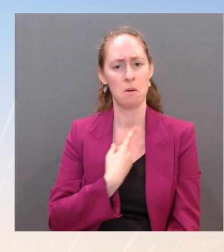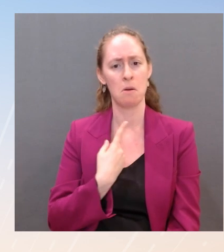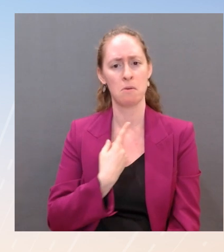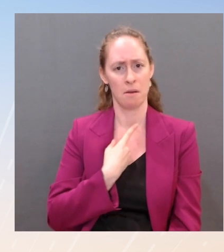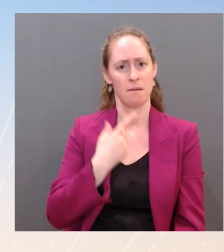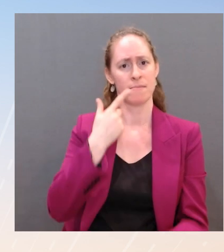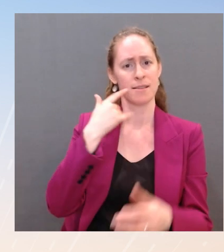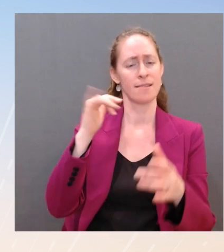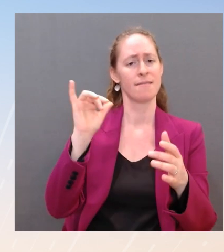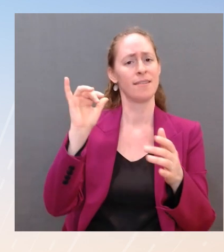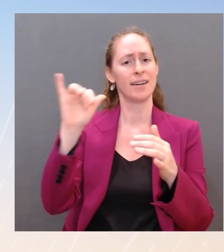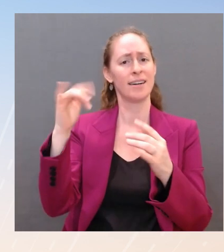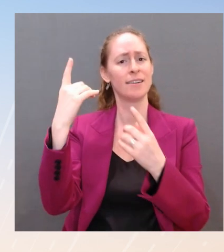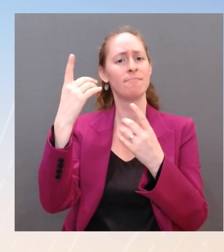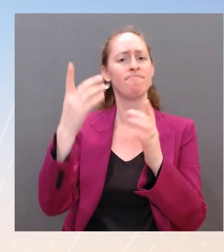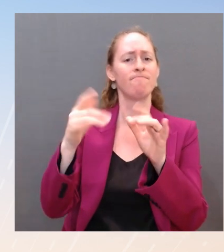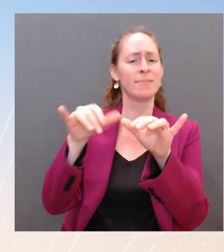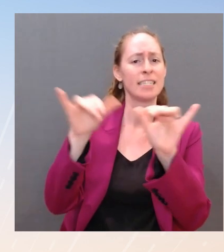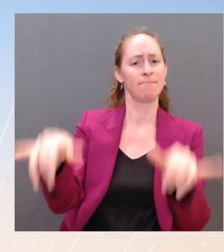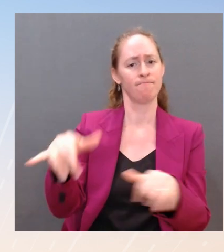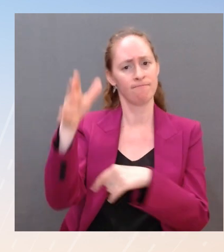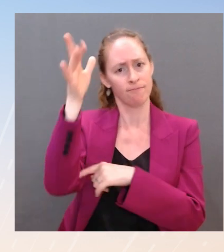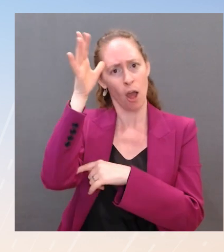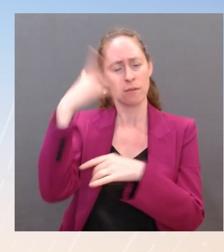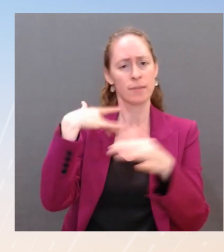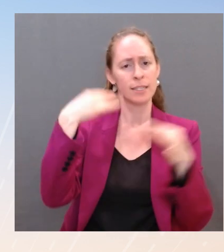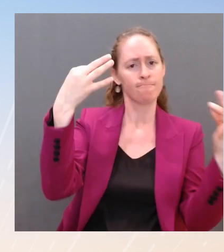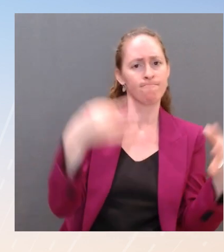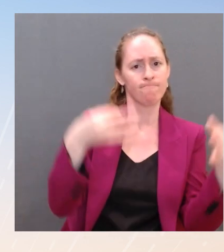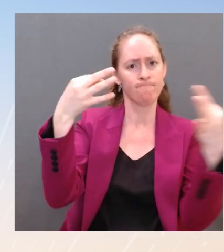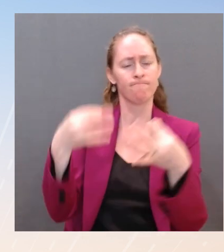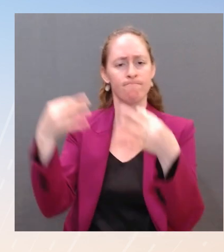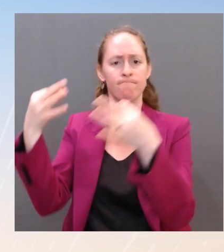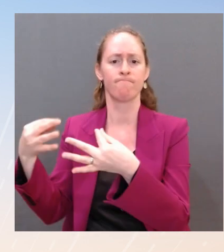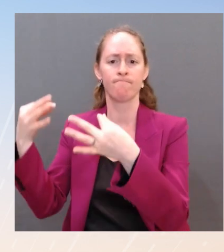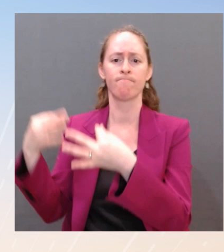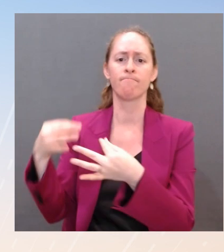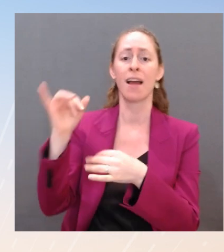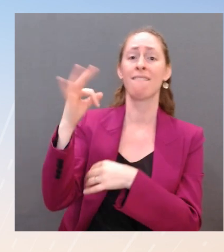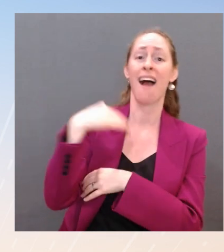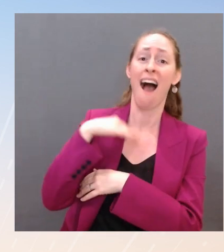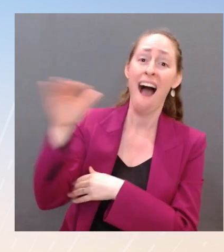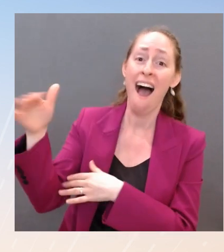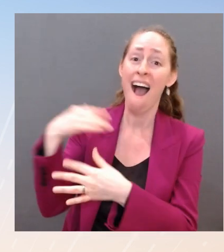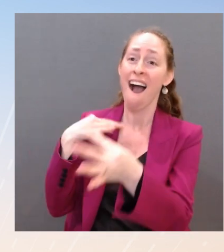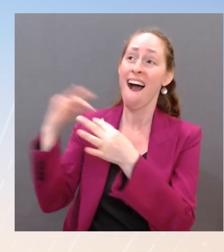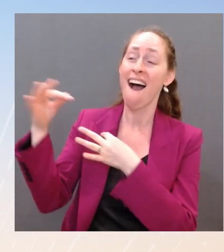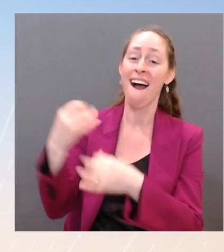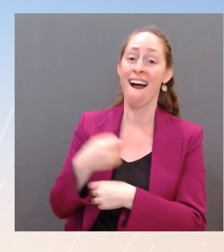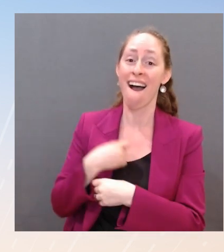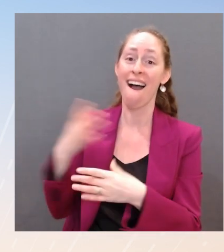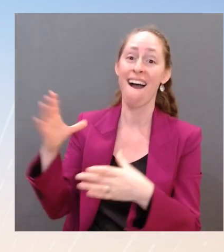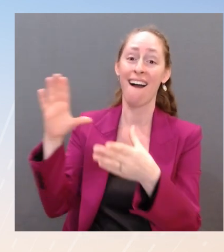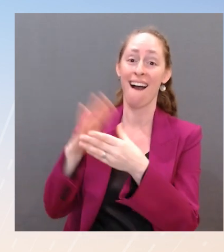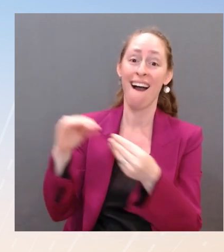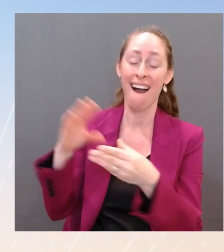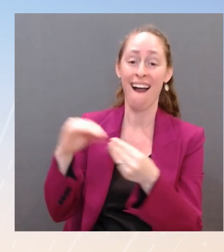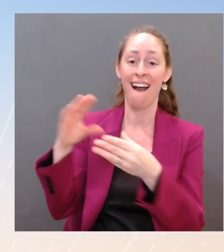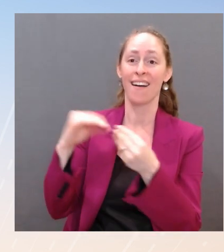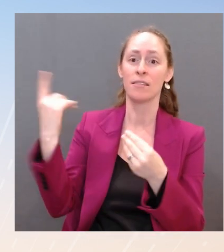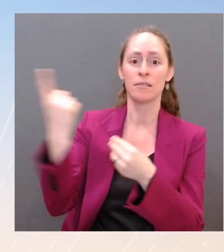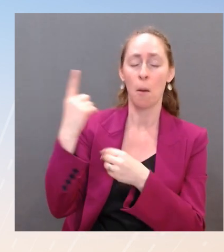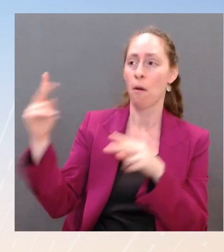that happens when someone hears you, sees you, is caring about you. That empathy builds a human connection that is